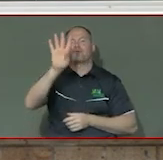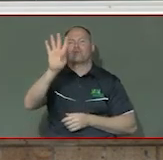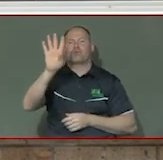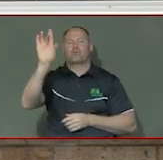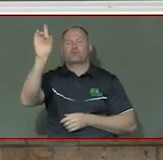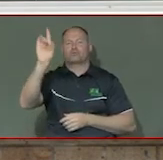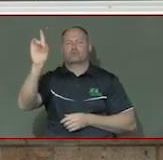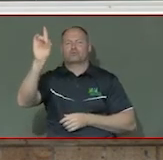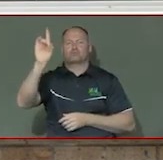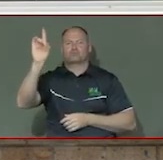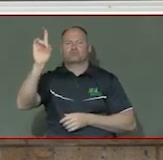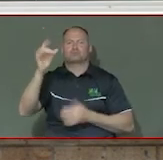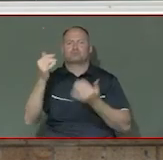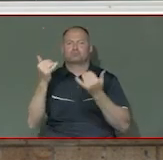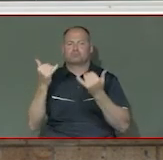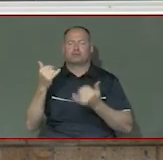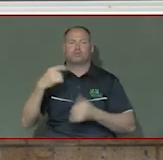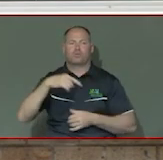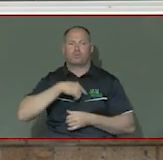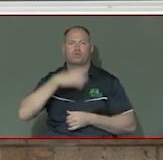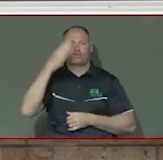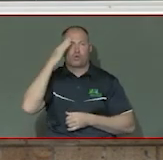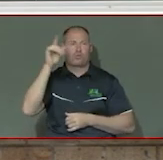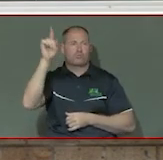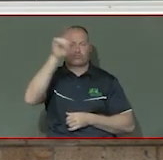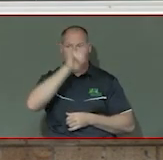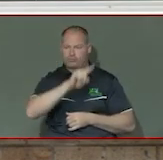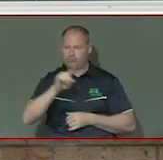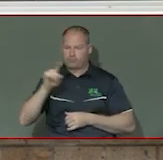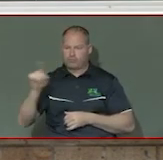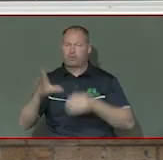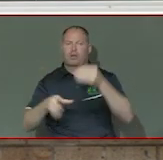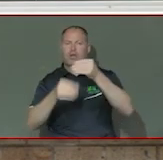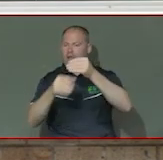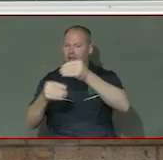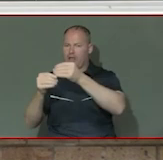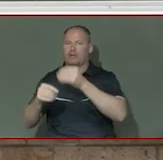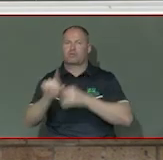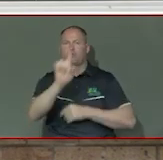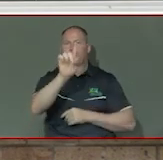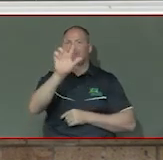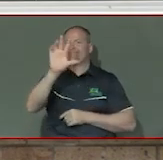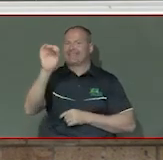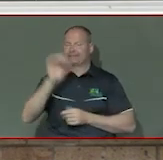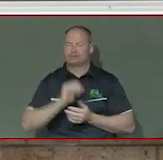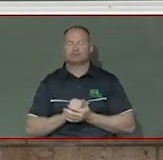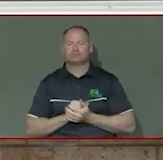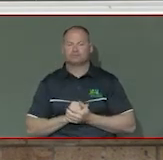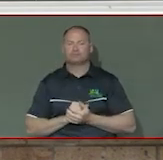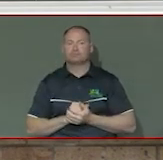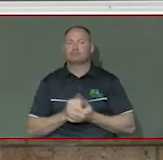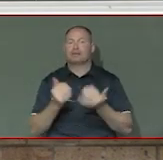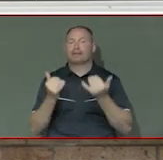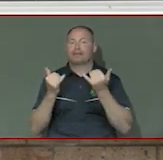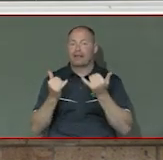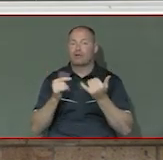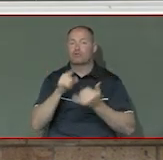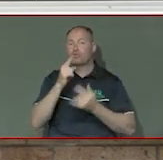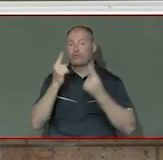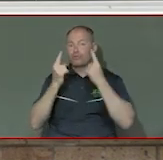interior angles of a triangle add up to 180. Now, this is the way you need to